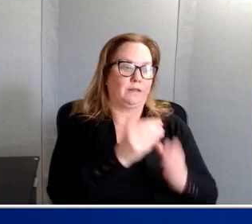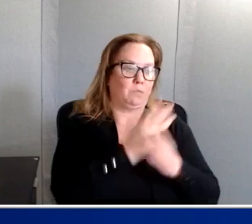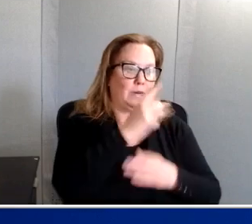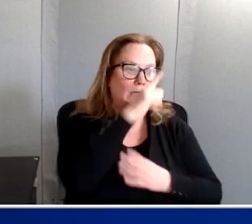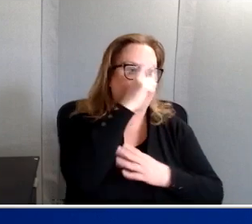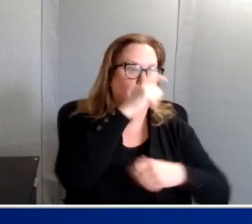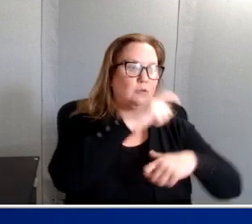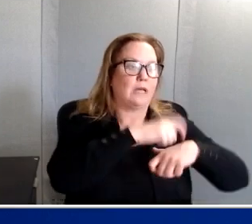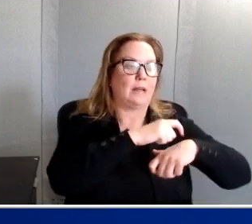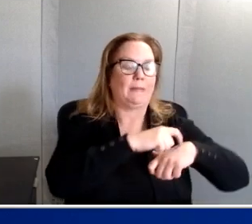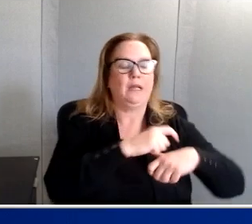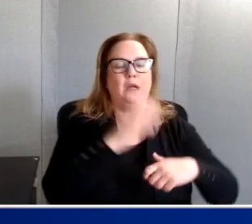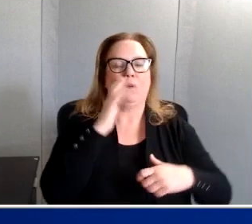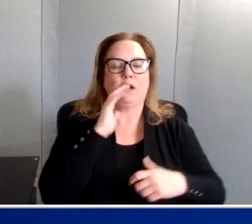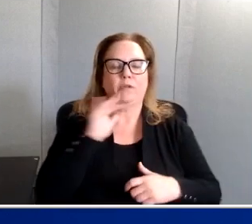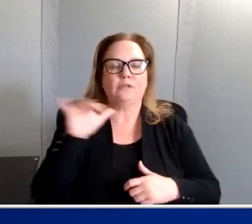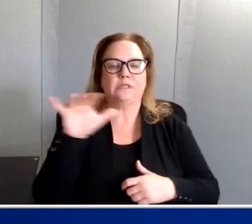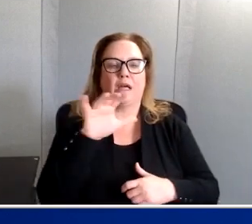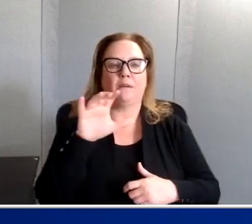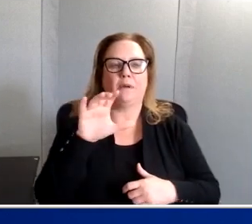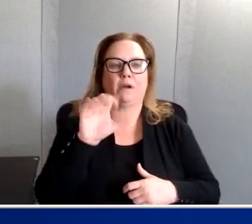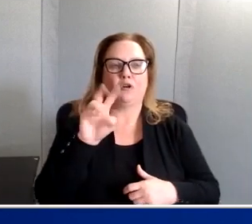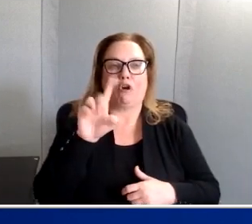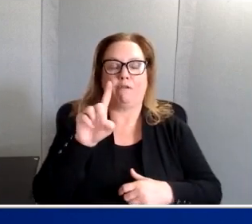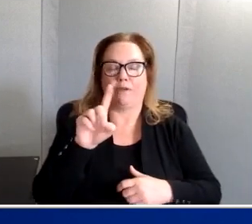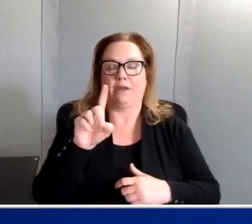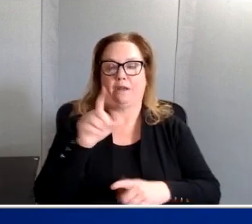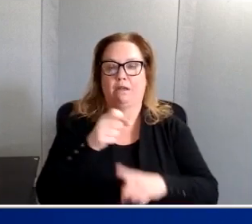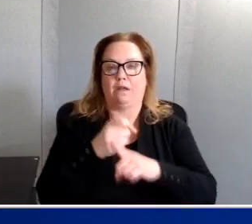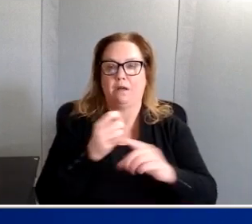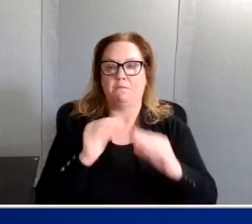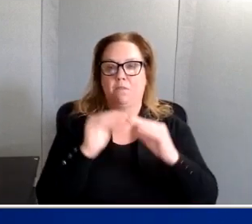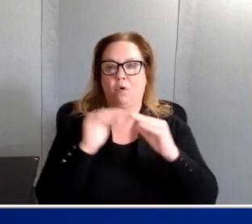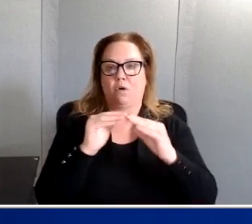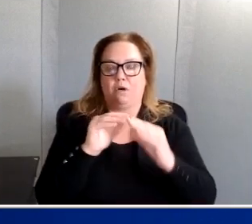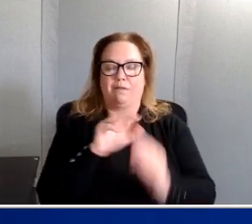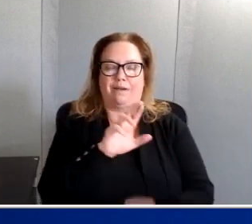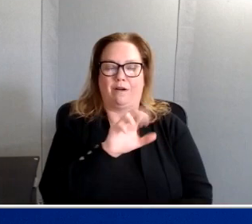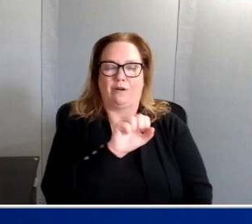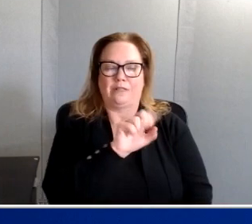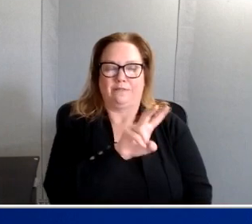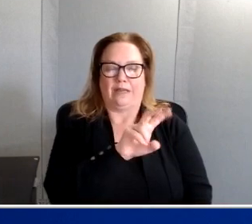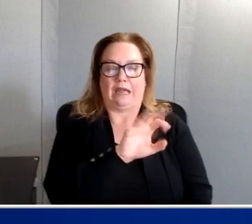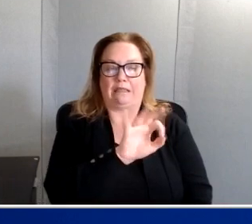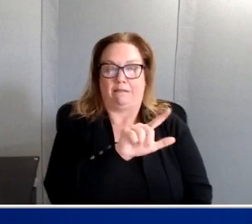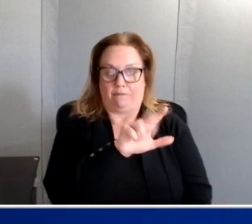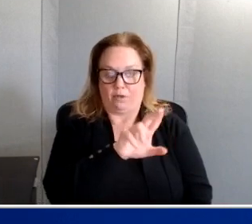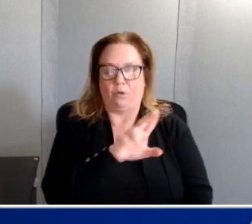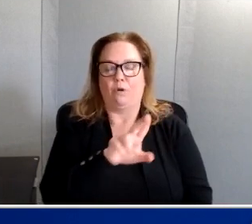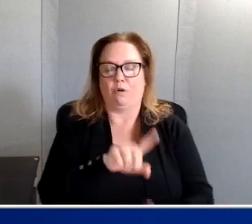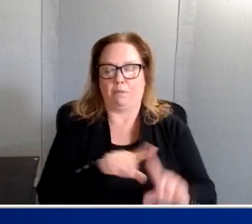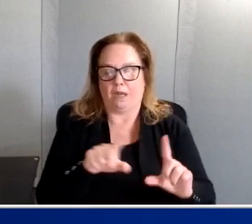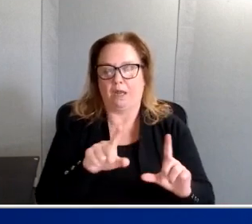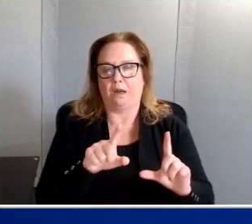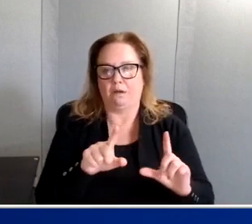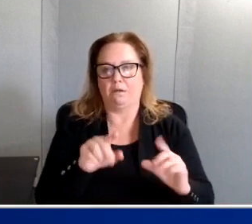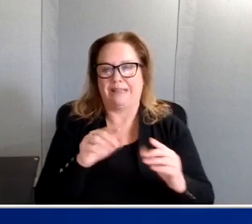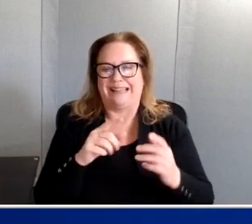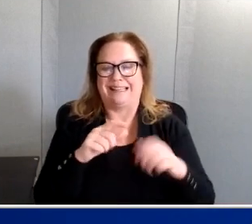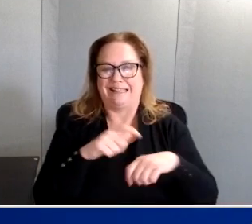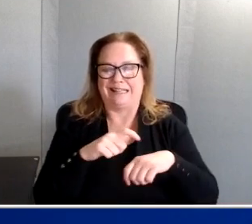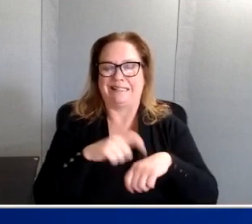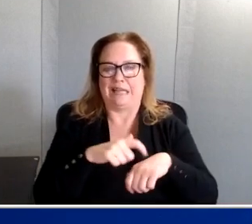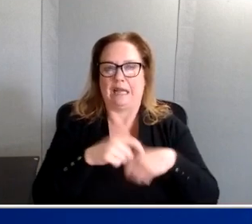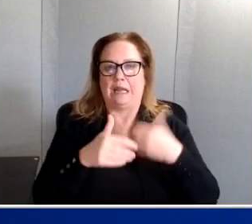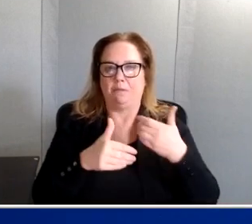still going to be some circulation of SARS-CoV-2, probably a little bit more than RSV and influenza, but we are getting probably into that pattern